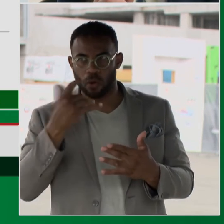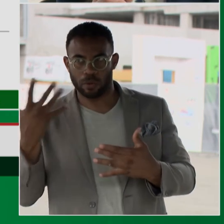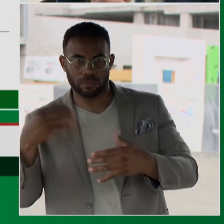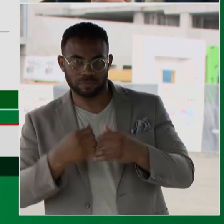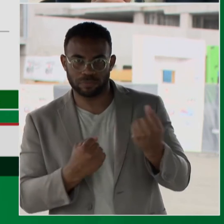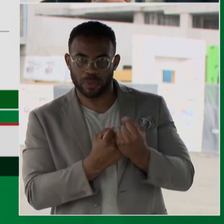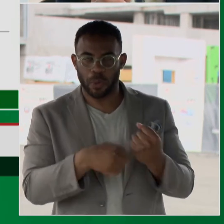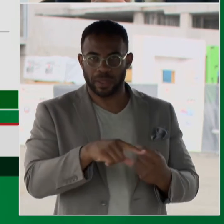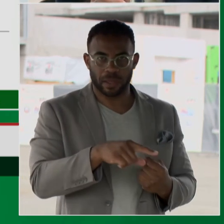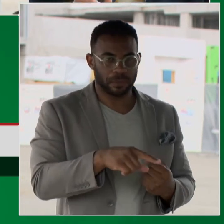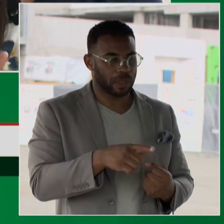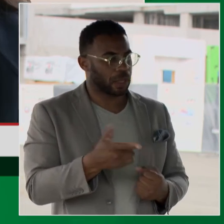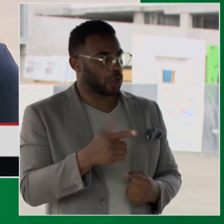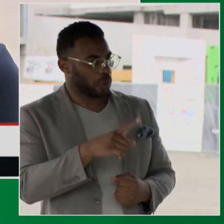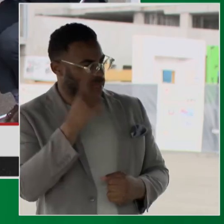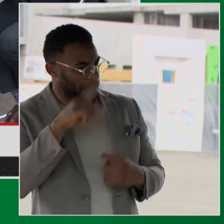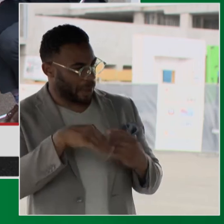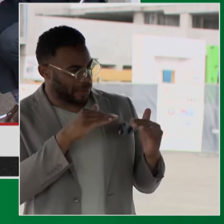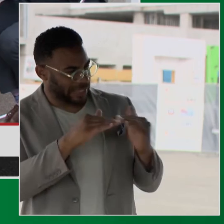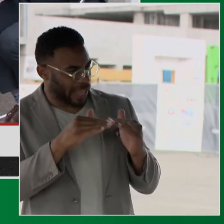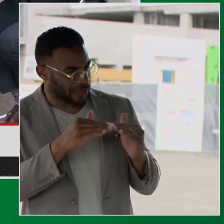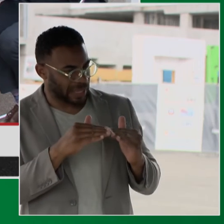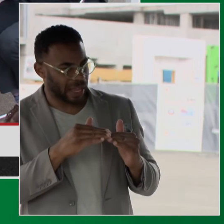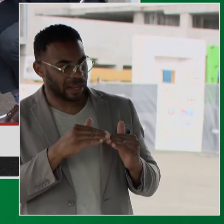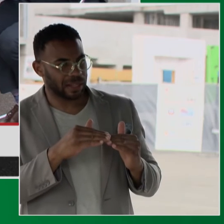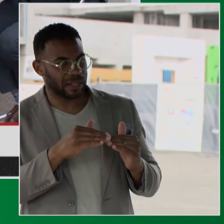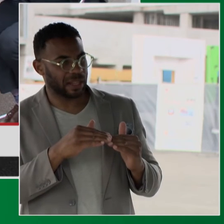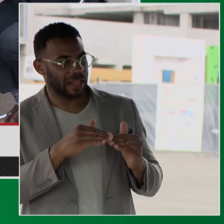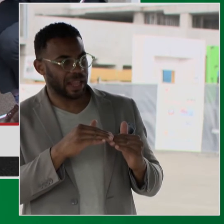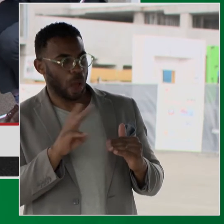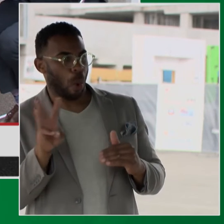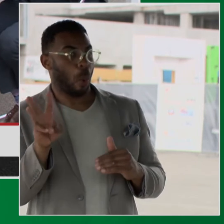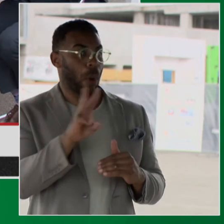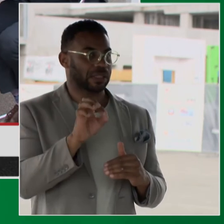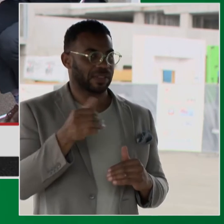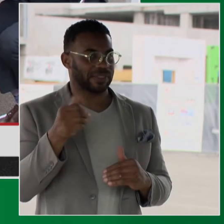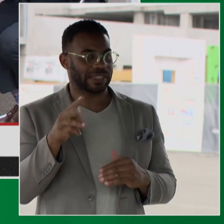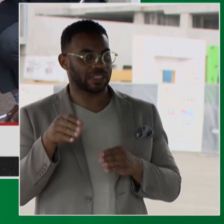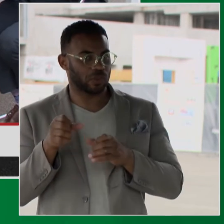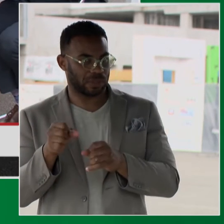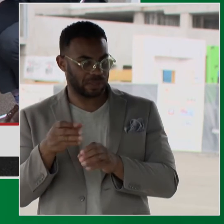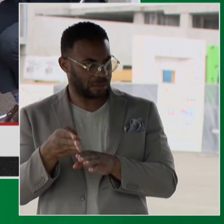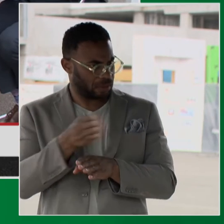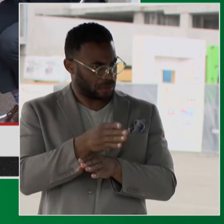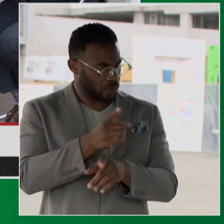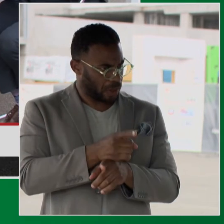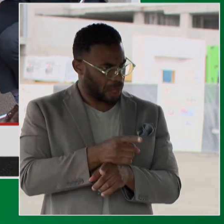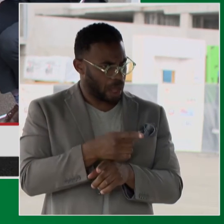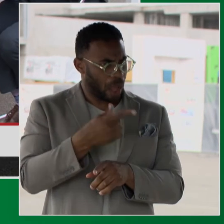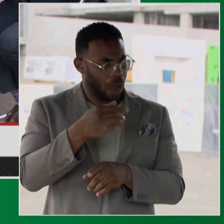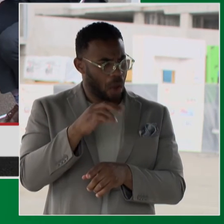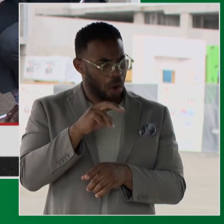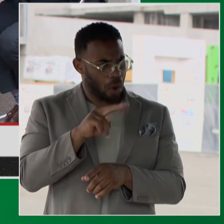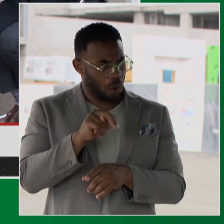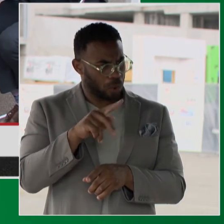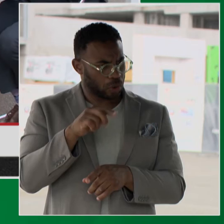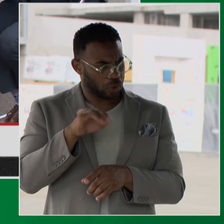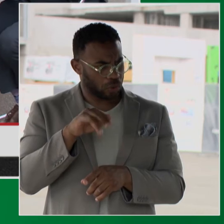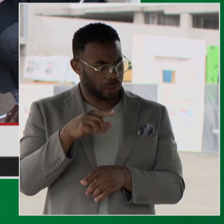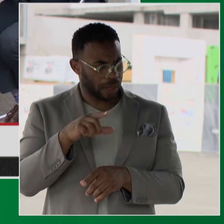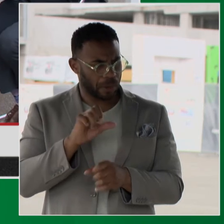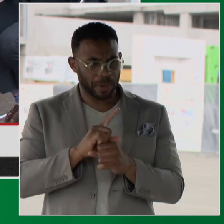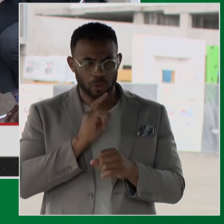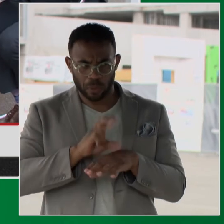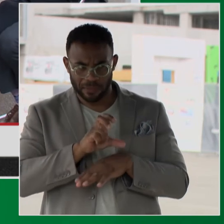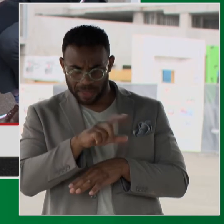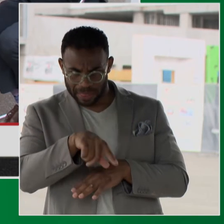look like. And if you think about downtown and you think about west of 16th Street, that's where the Golden Triangle bid is. So we really need to make sure that we invest